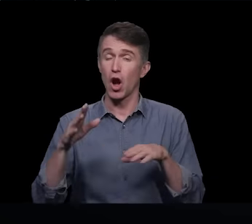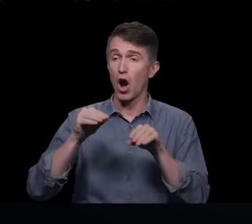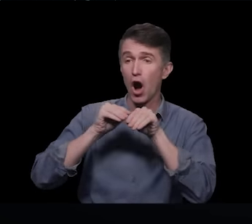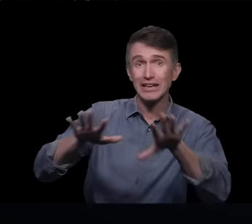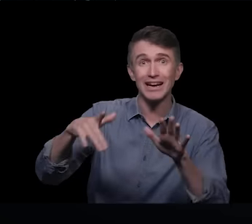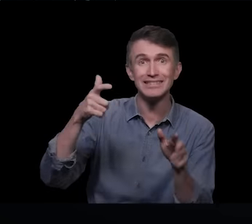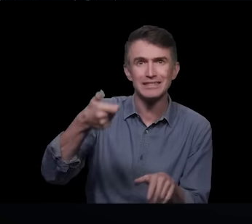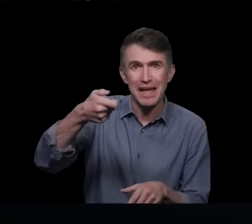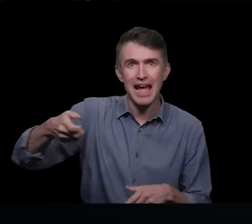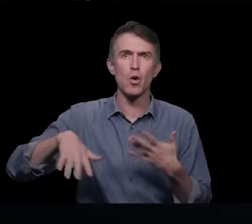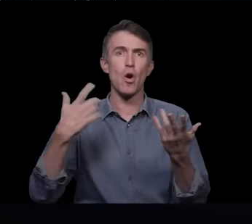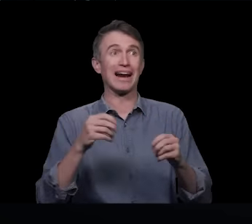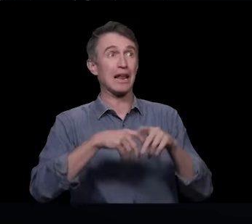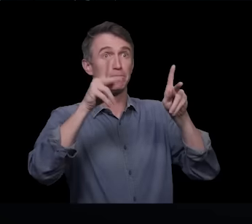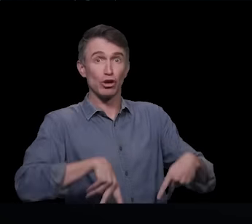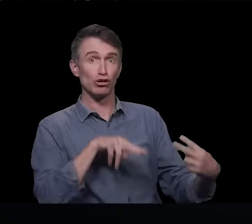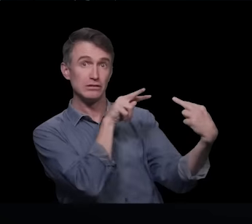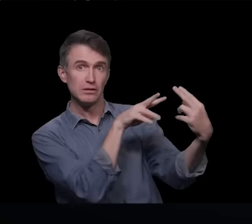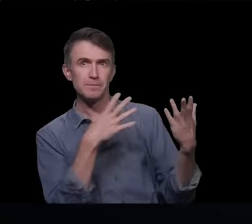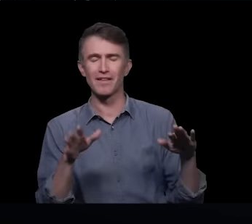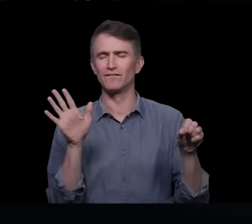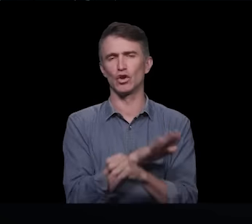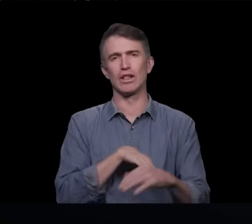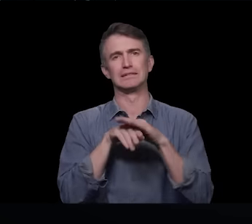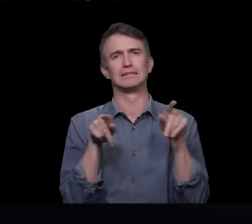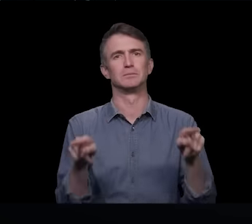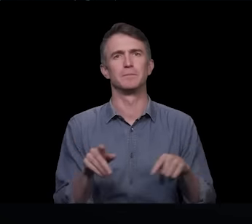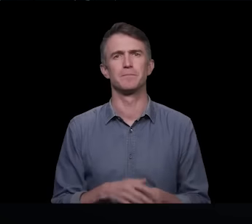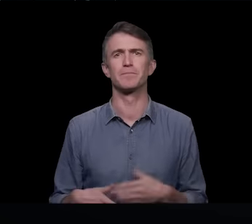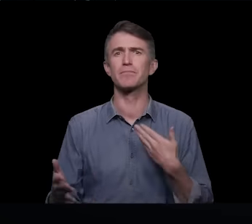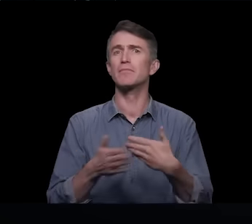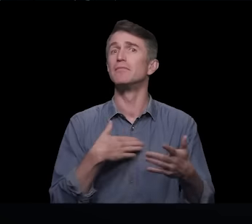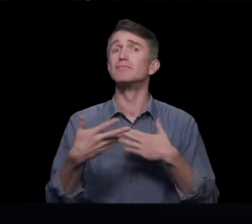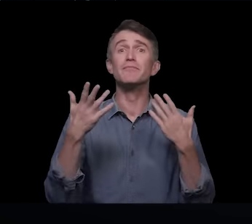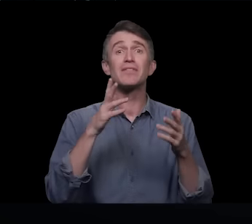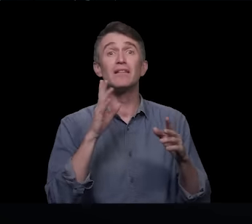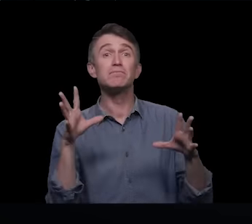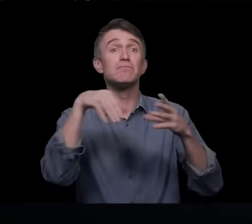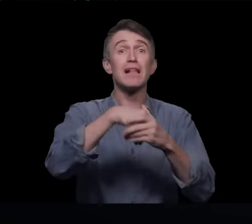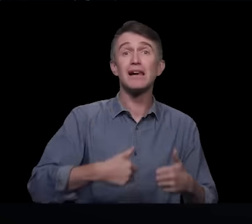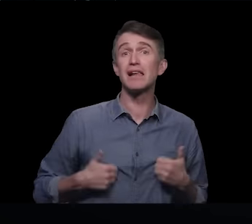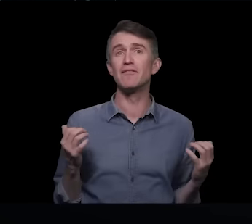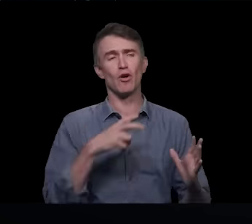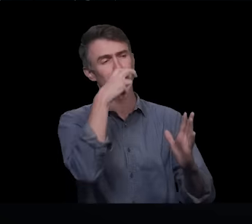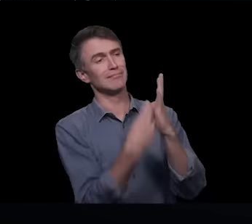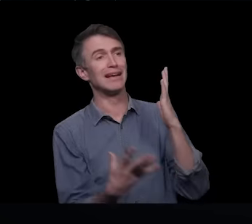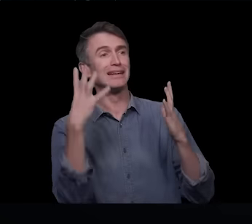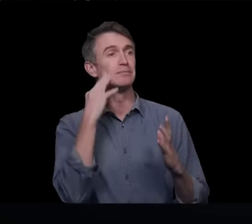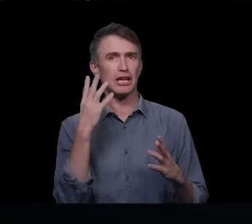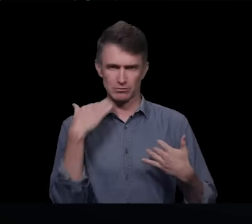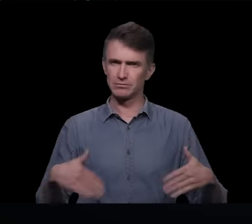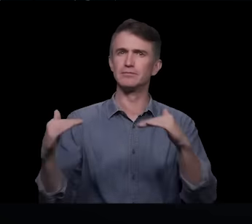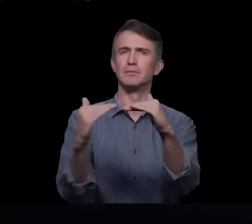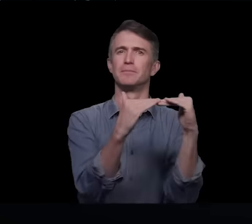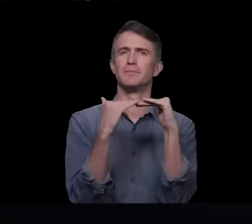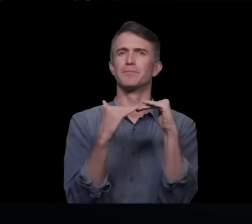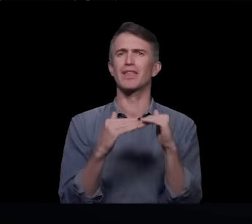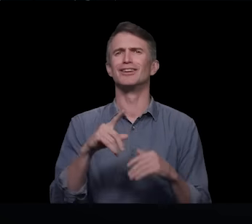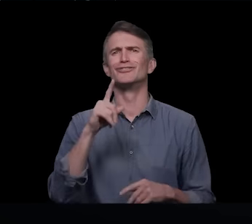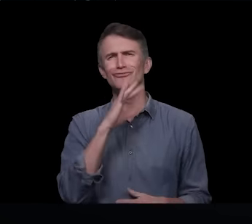on demand or live in person, is fully accessible so everyone in attendance enjoys a full and immersive